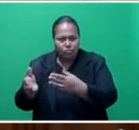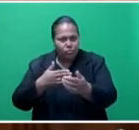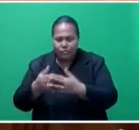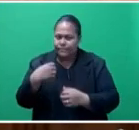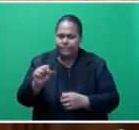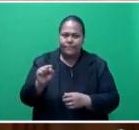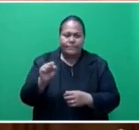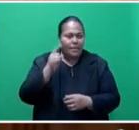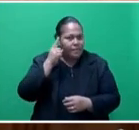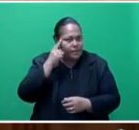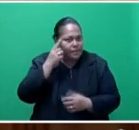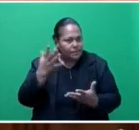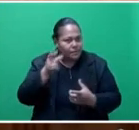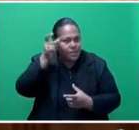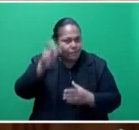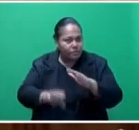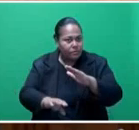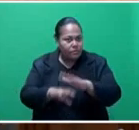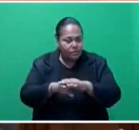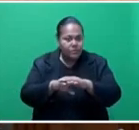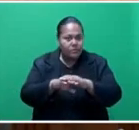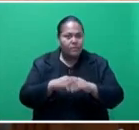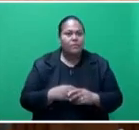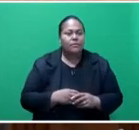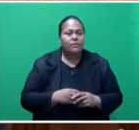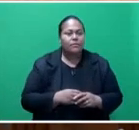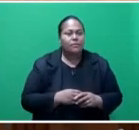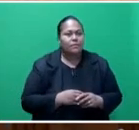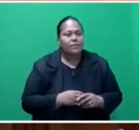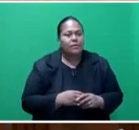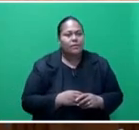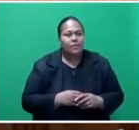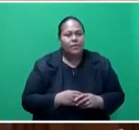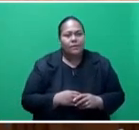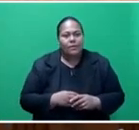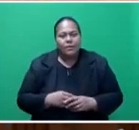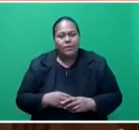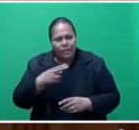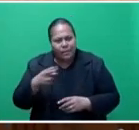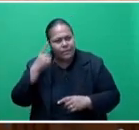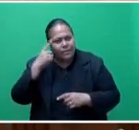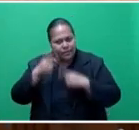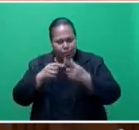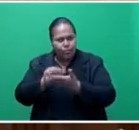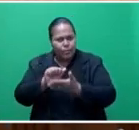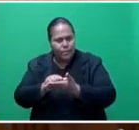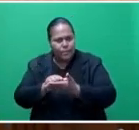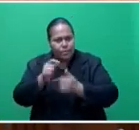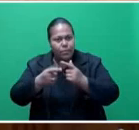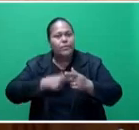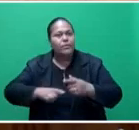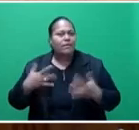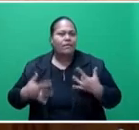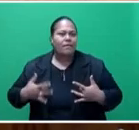take a precautious approach rather than rushing into the procurement or receiving free vaccines because we are dealing with people's